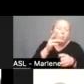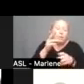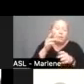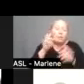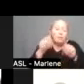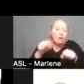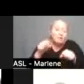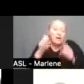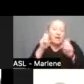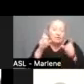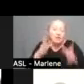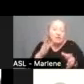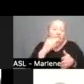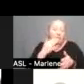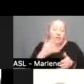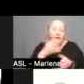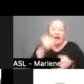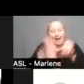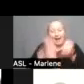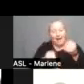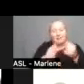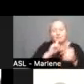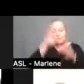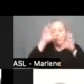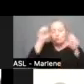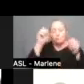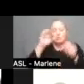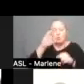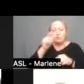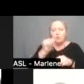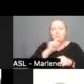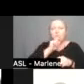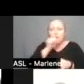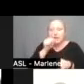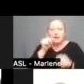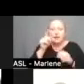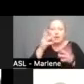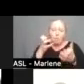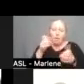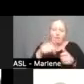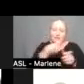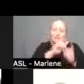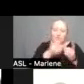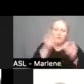superintendent cho has really brought this district to focus on data and so we'd like to track